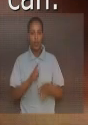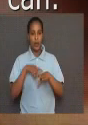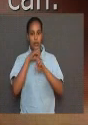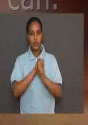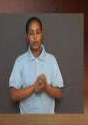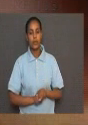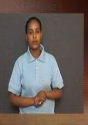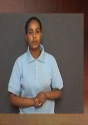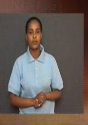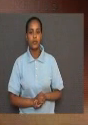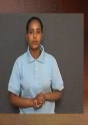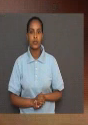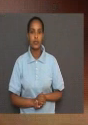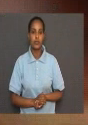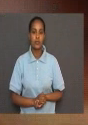Time's up.